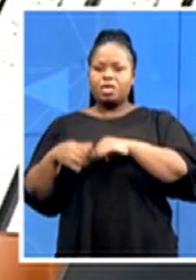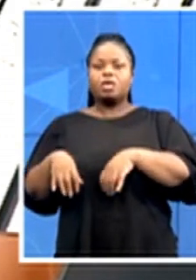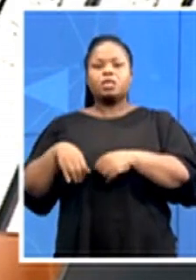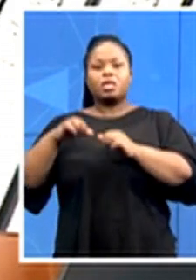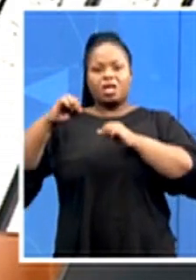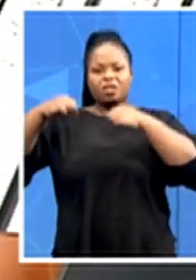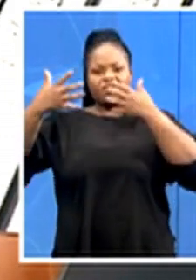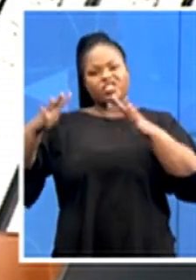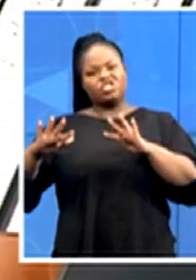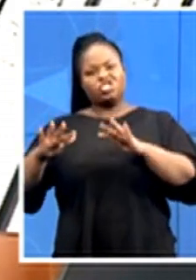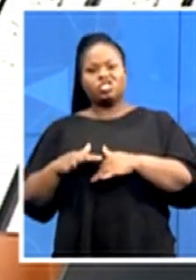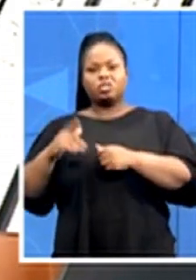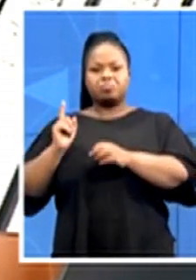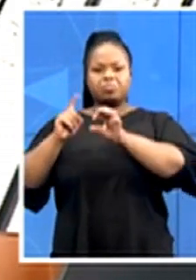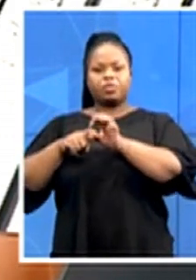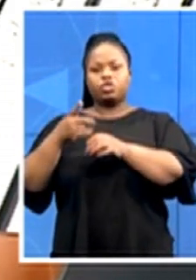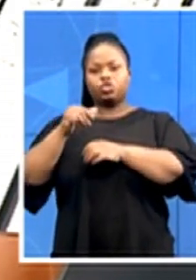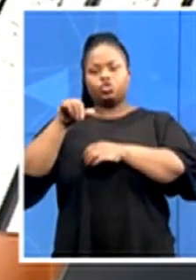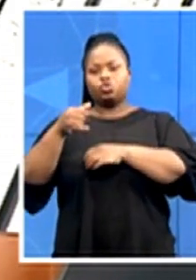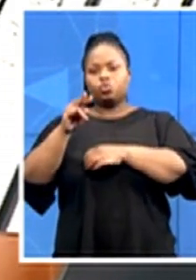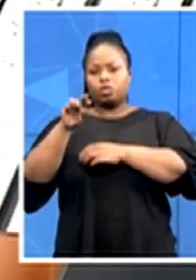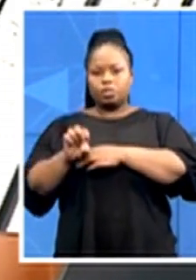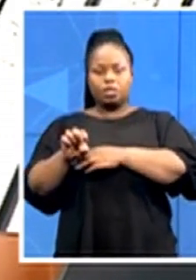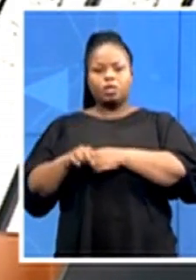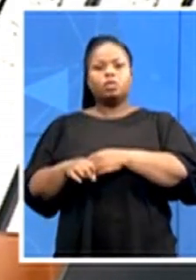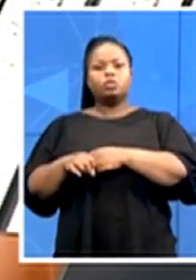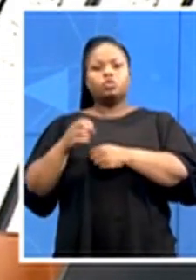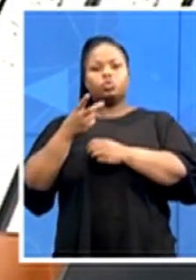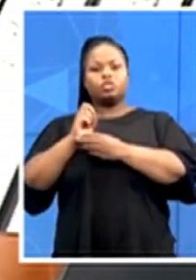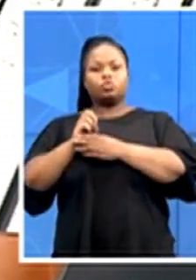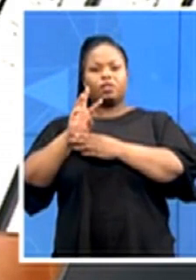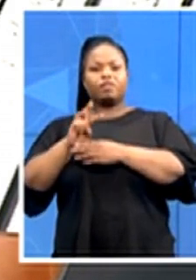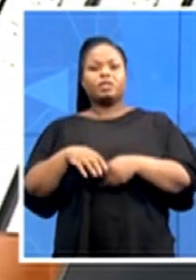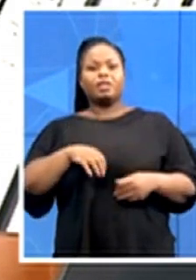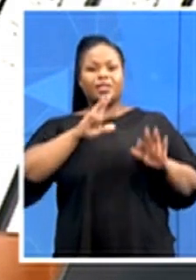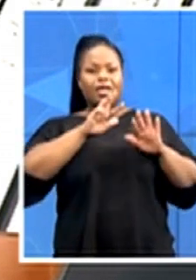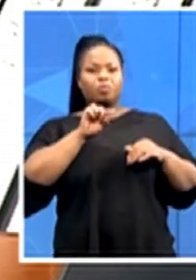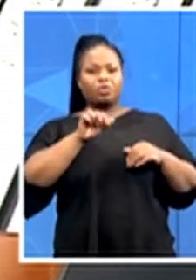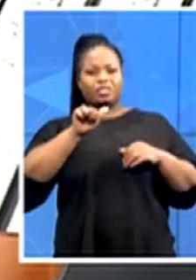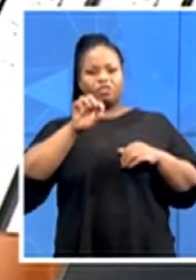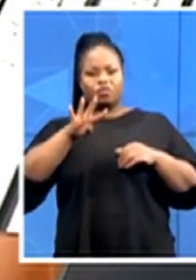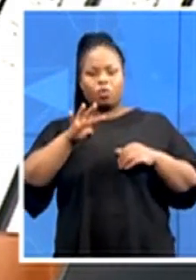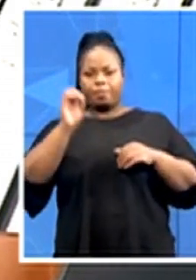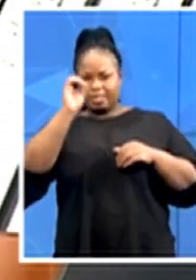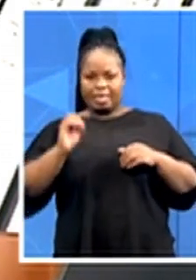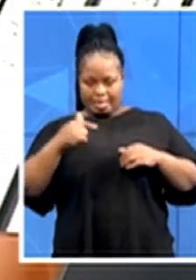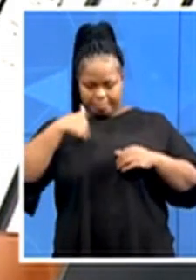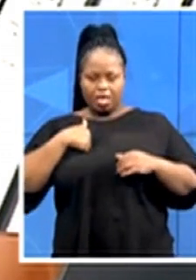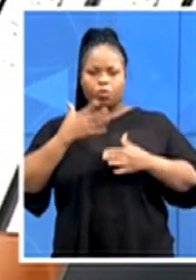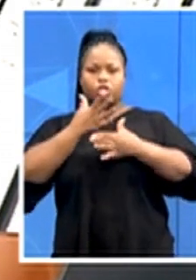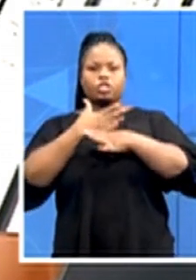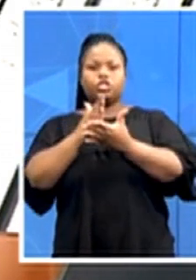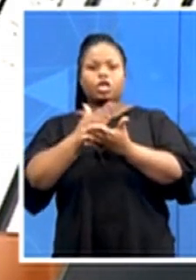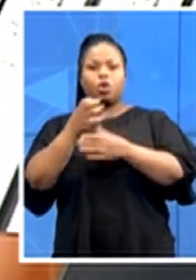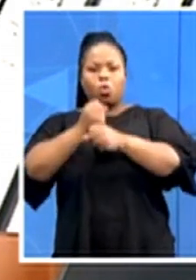2012. I acquired an effective 9.64% shareholding in Optimum Holdings and became